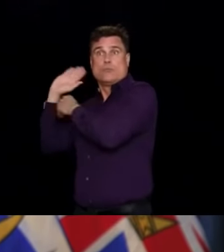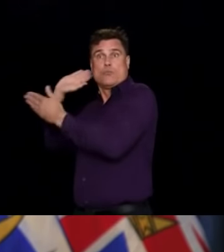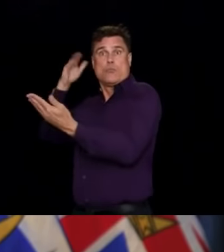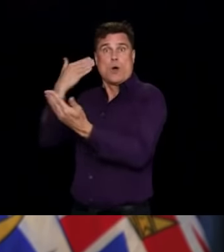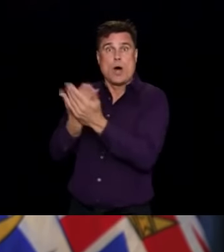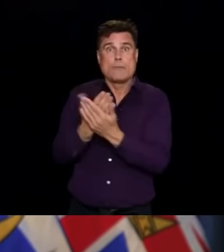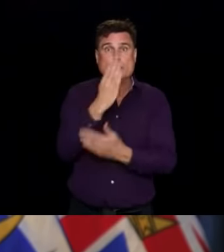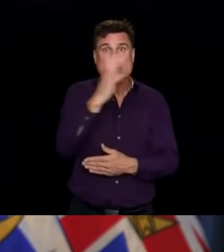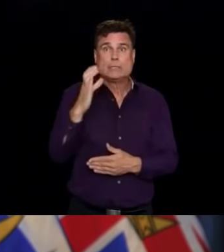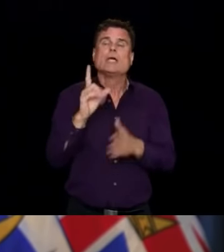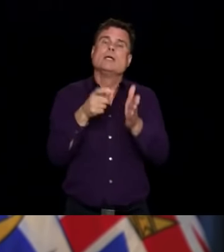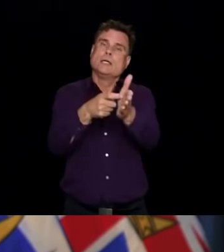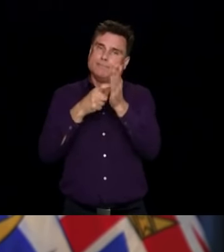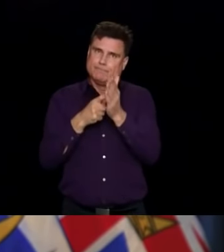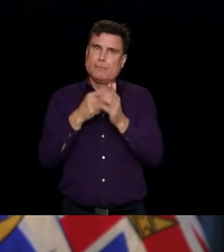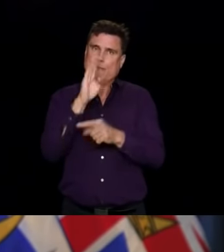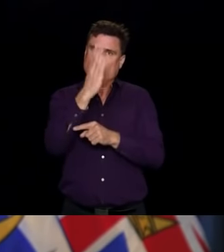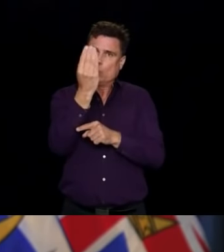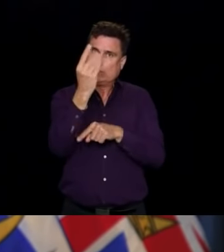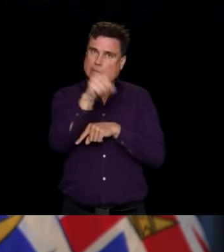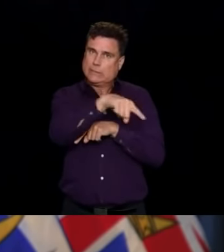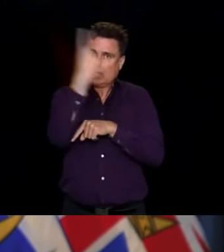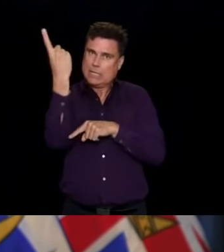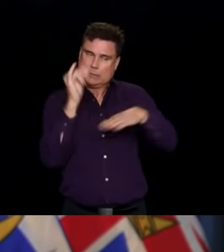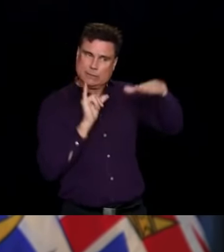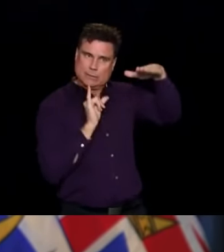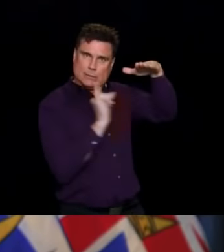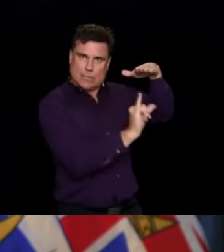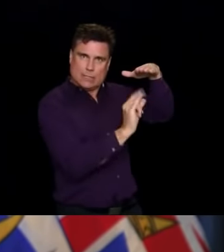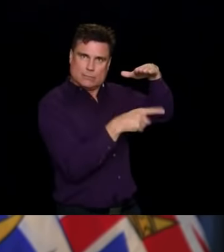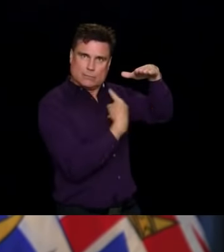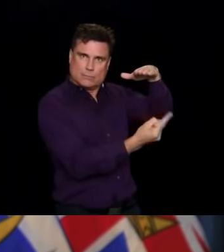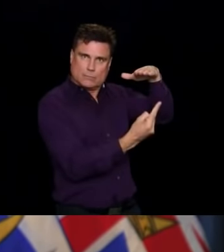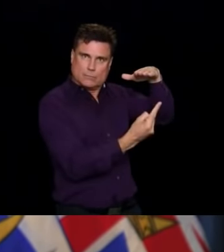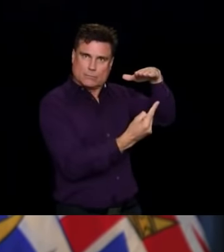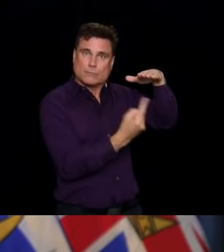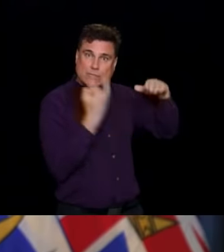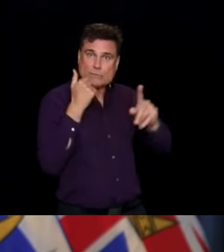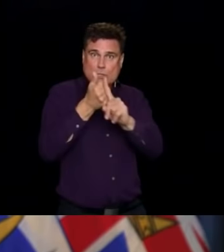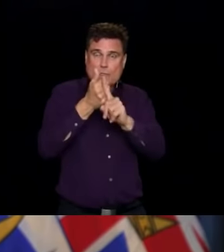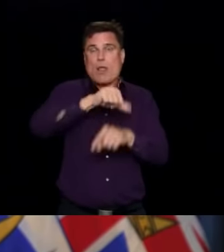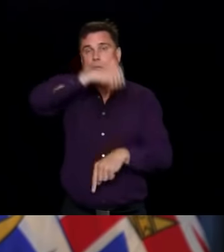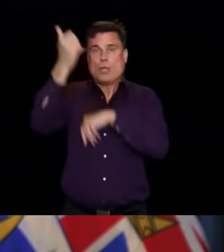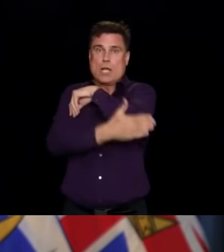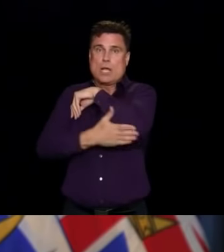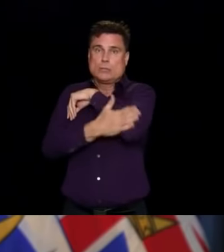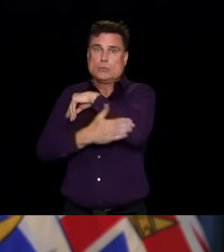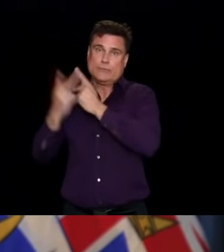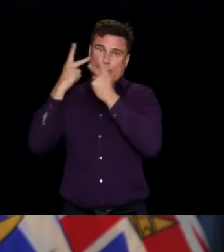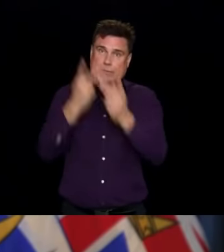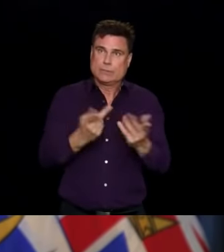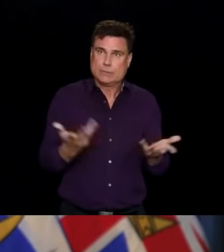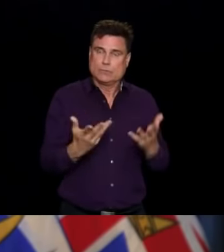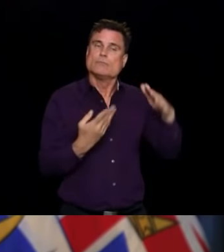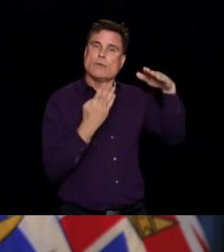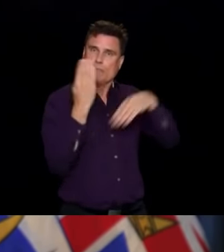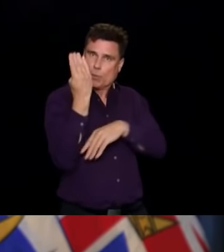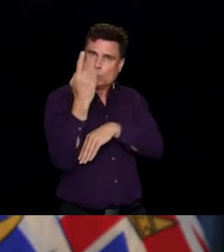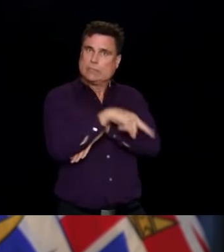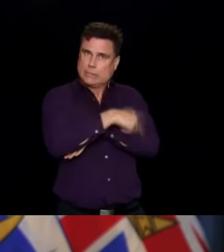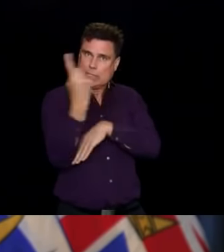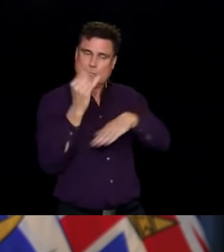days prior to interacting with us in the community. And while this quarantine order is an important part of Canada's border